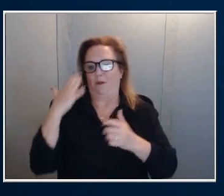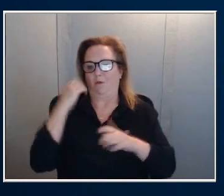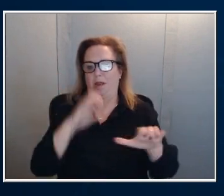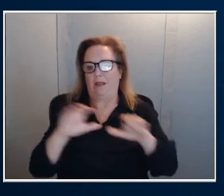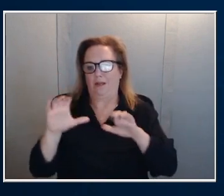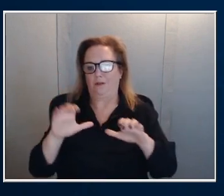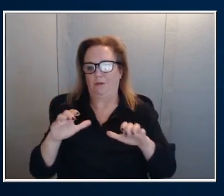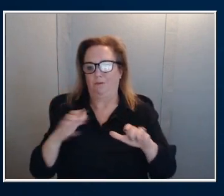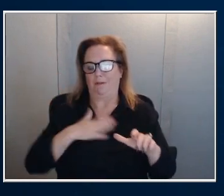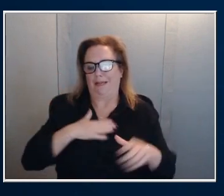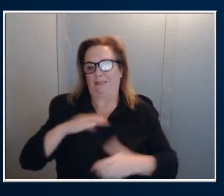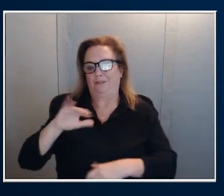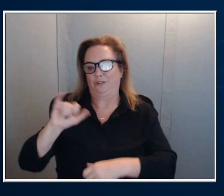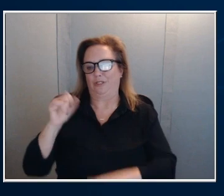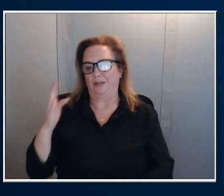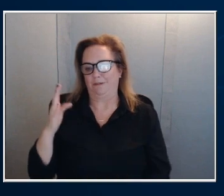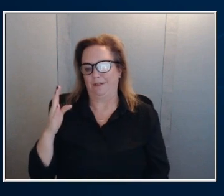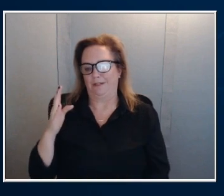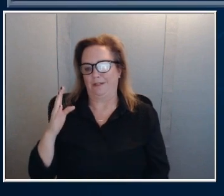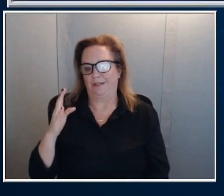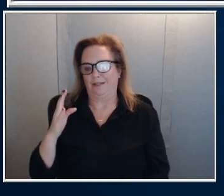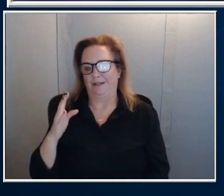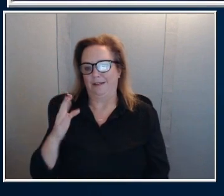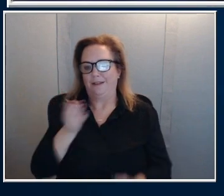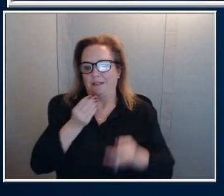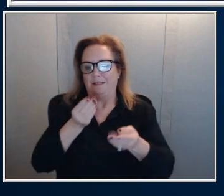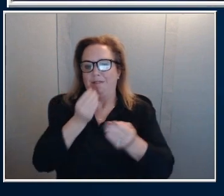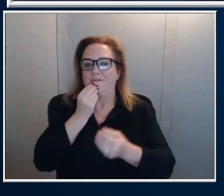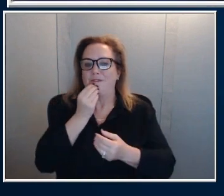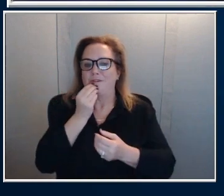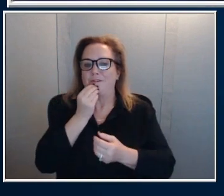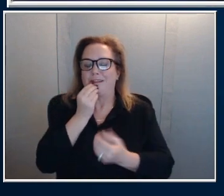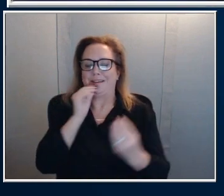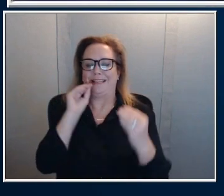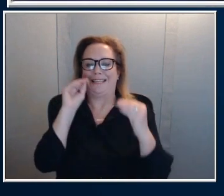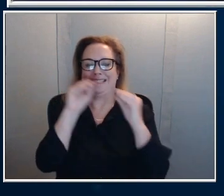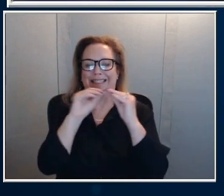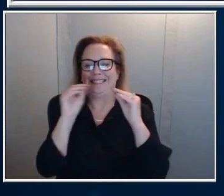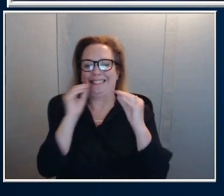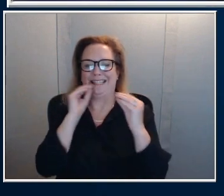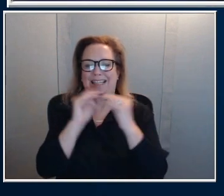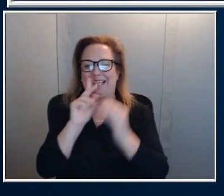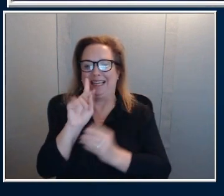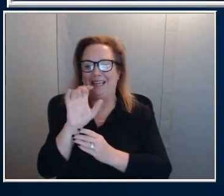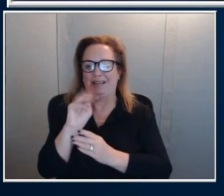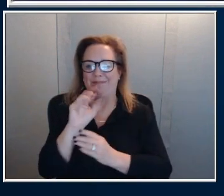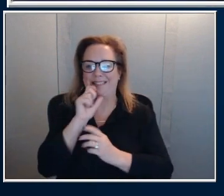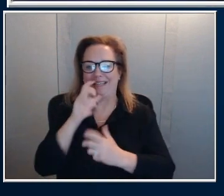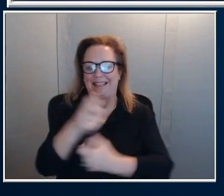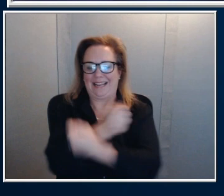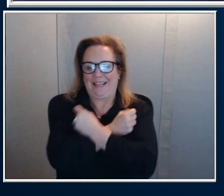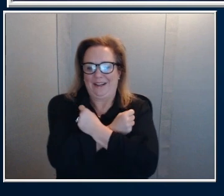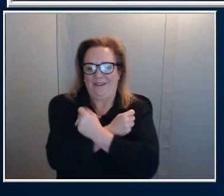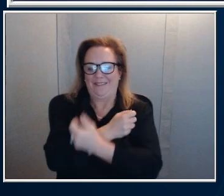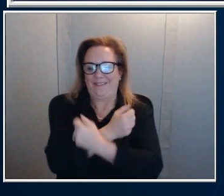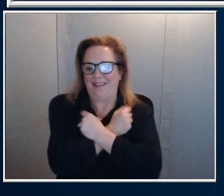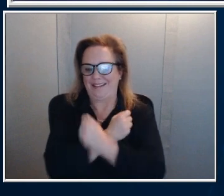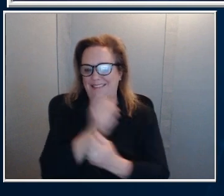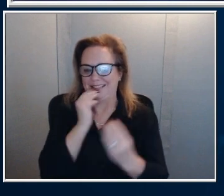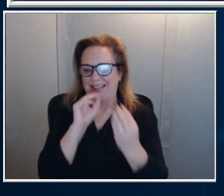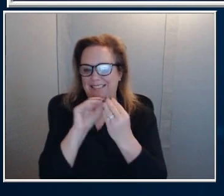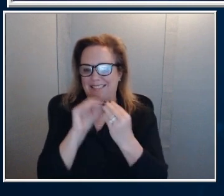do what I do. Oh, I bet. You're getting lots of food and lots of good kisses. I see Kim is not letting you get away from the hugs and kisses.